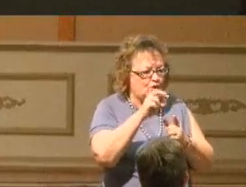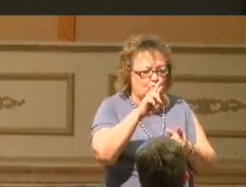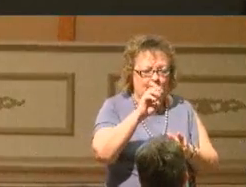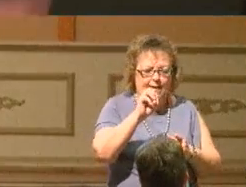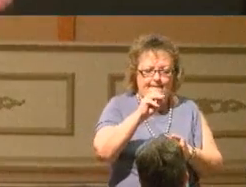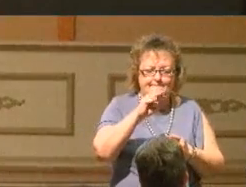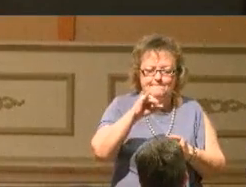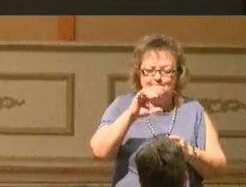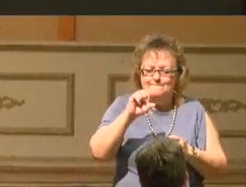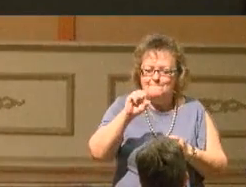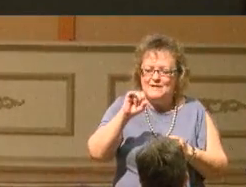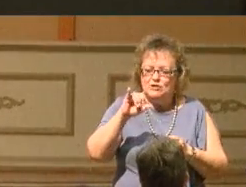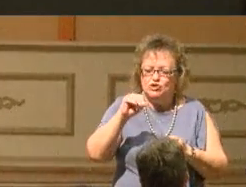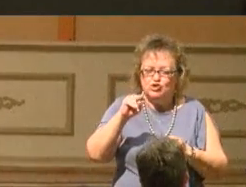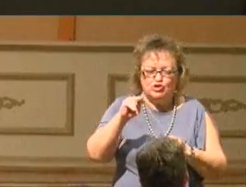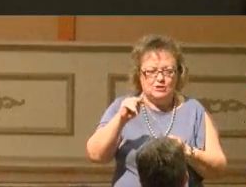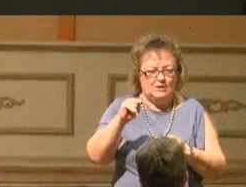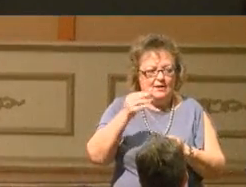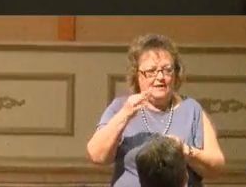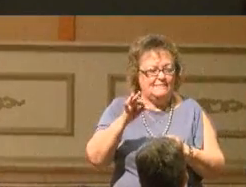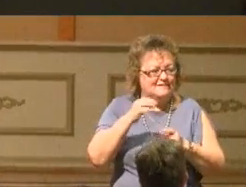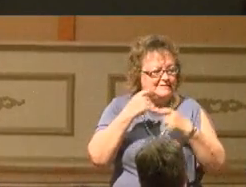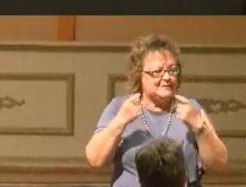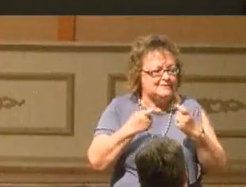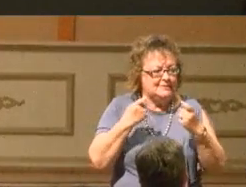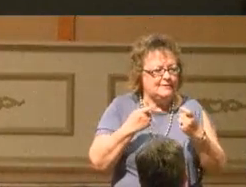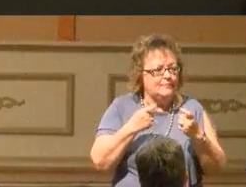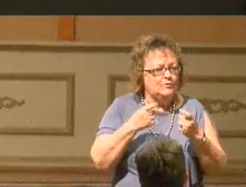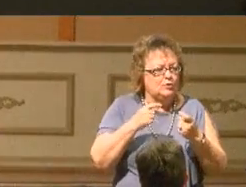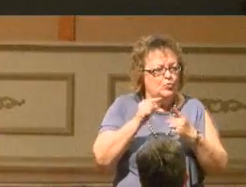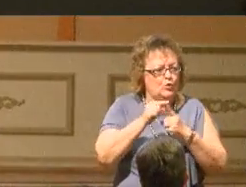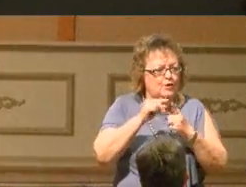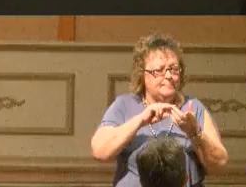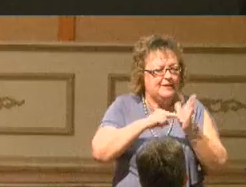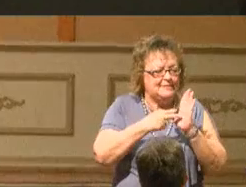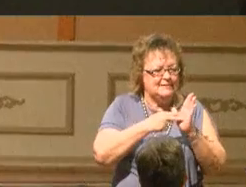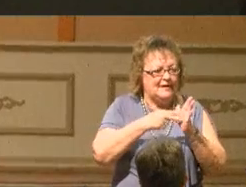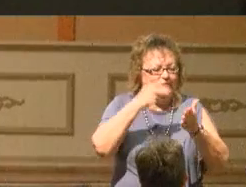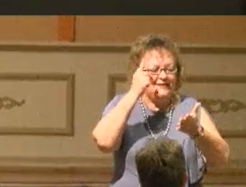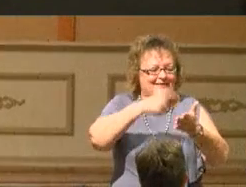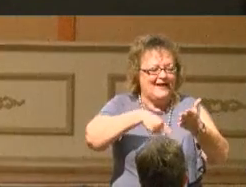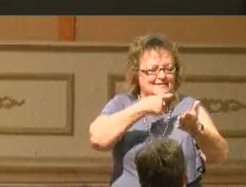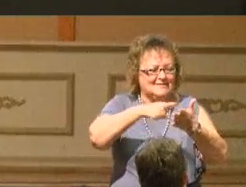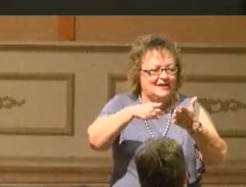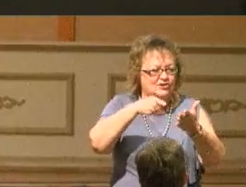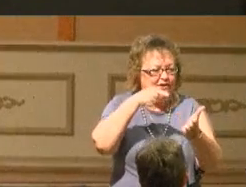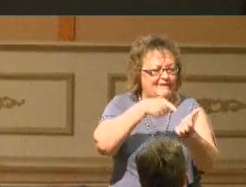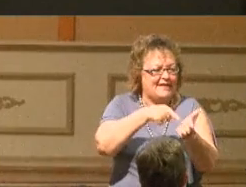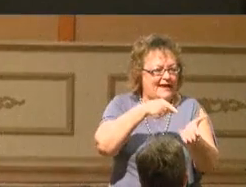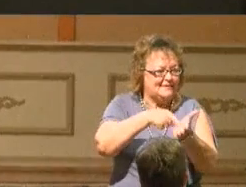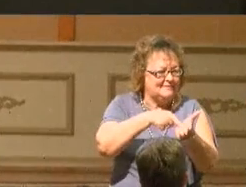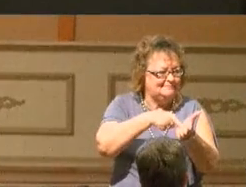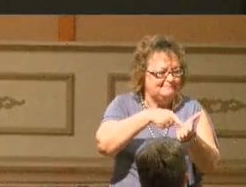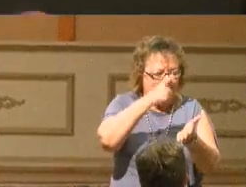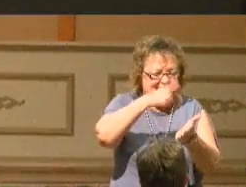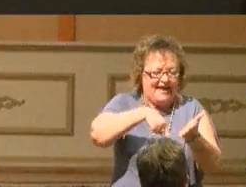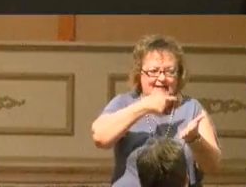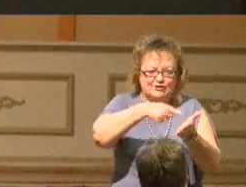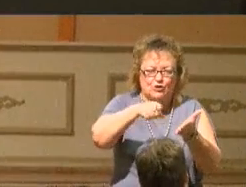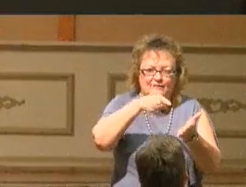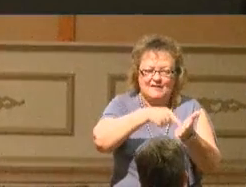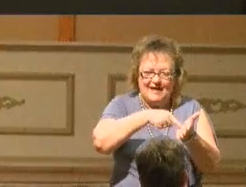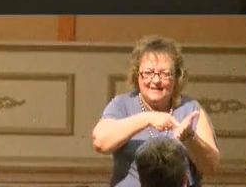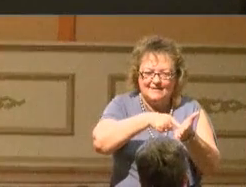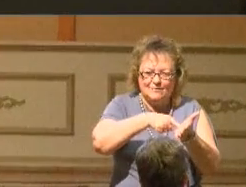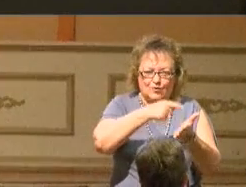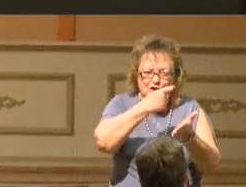remission, the remission of sin, the word means the cancellation of a debt, the cancellation of a